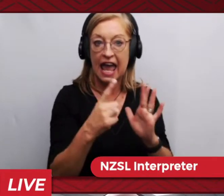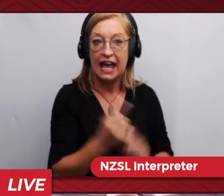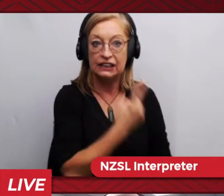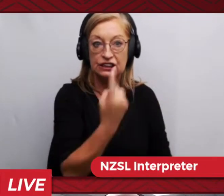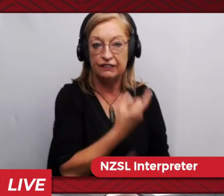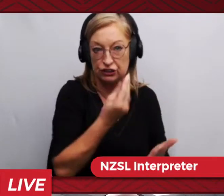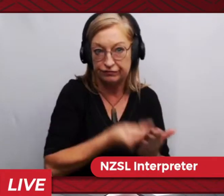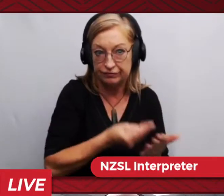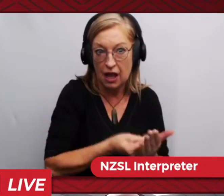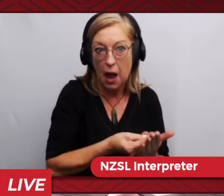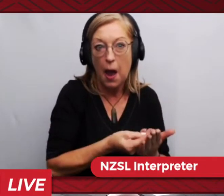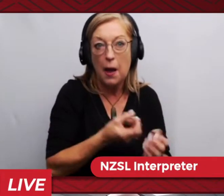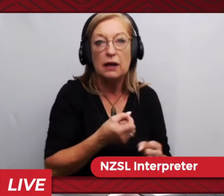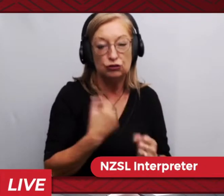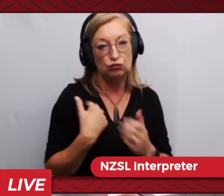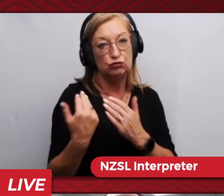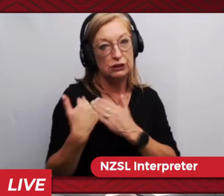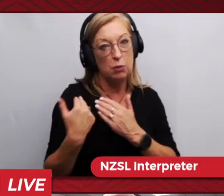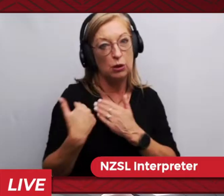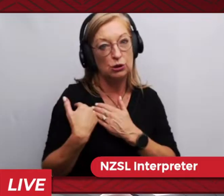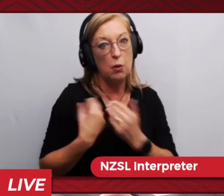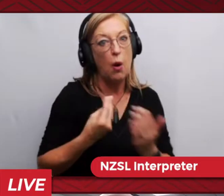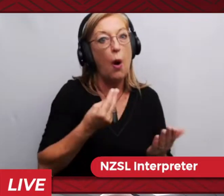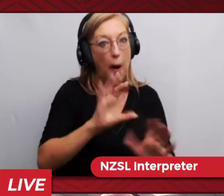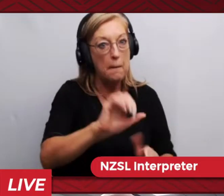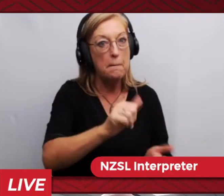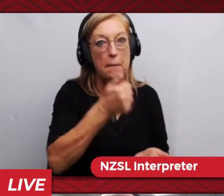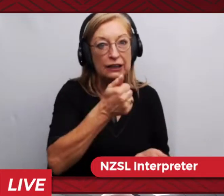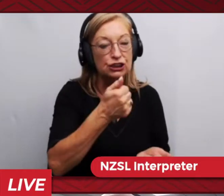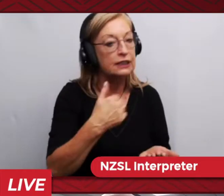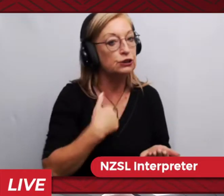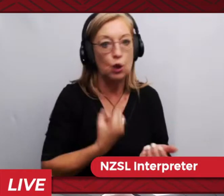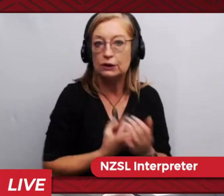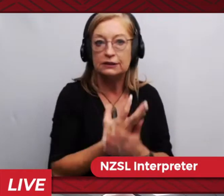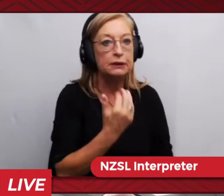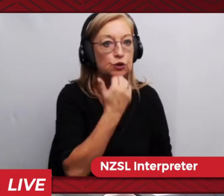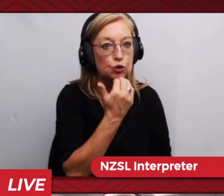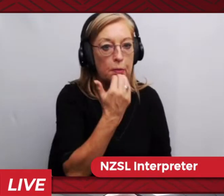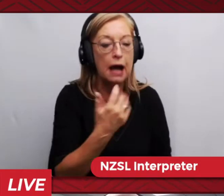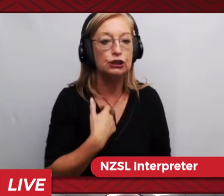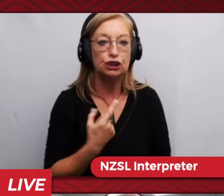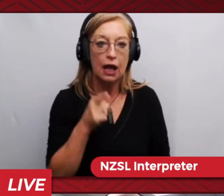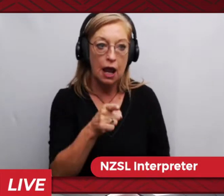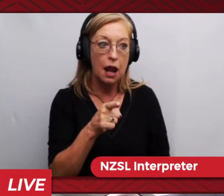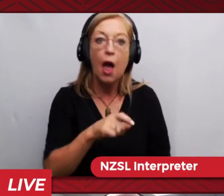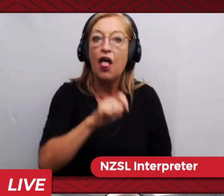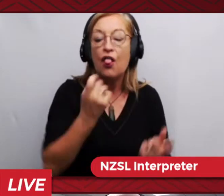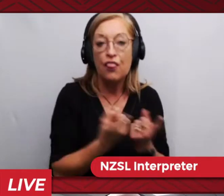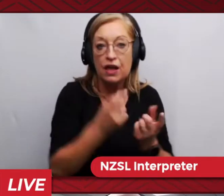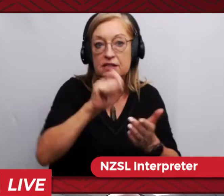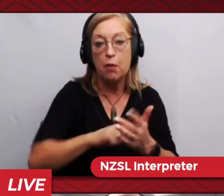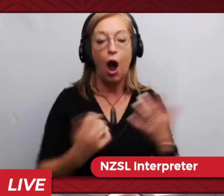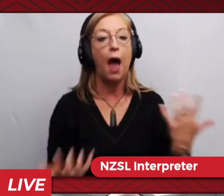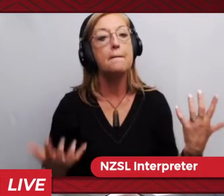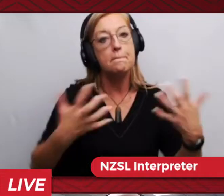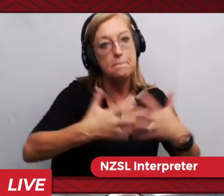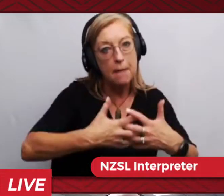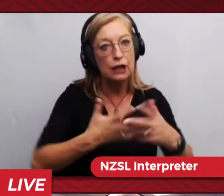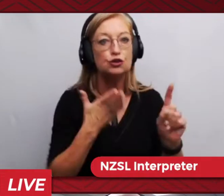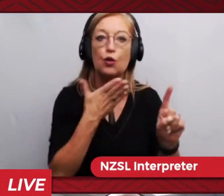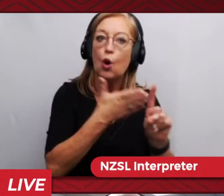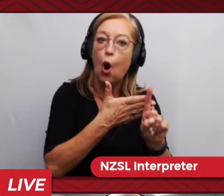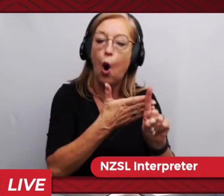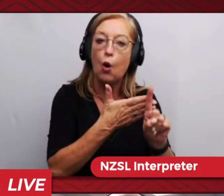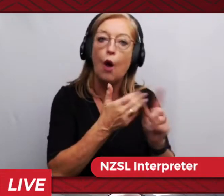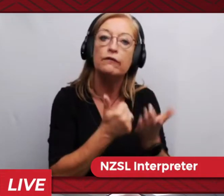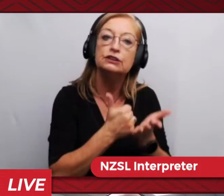budget is not overspent and that the purchases meet the requirements of disability support. And just a wee reminder that your NASC may make